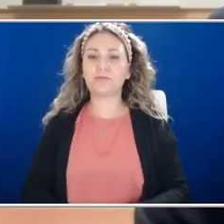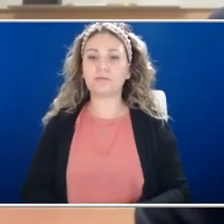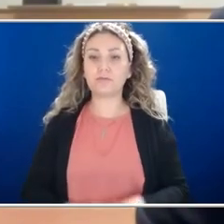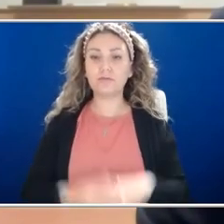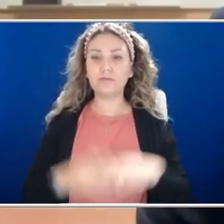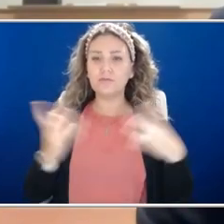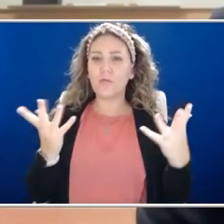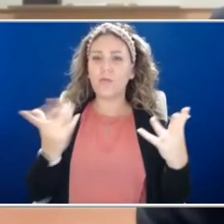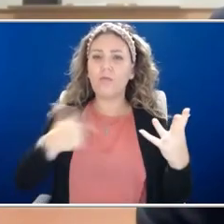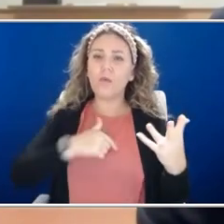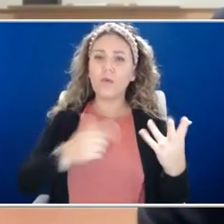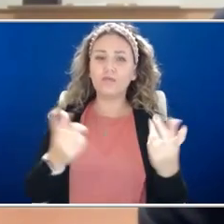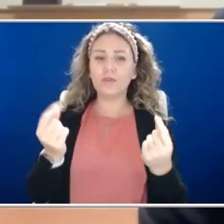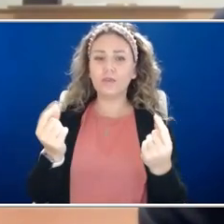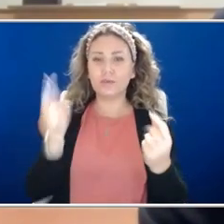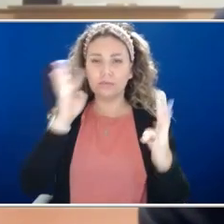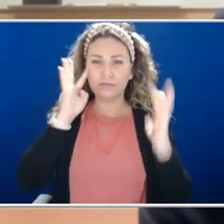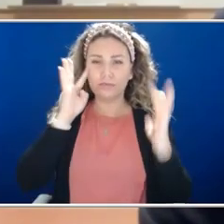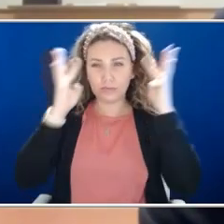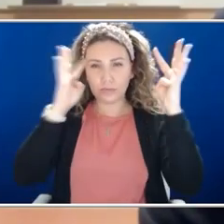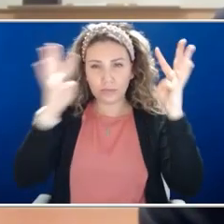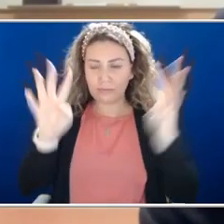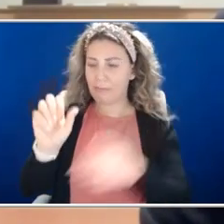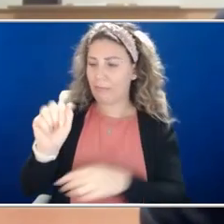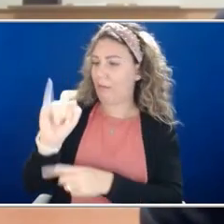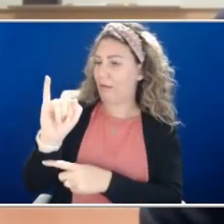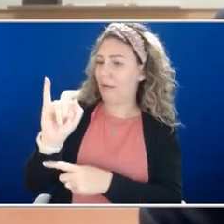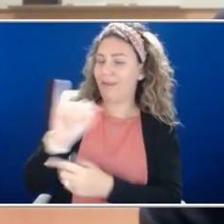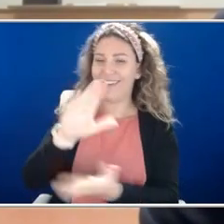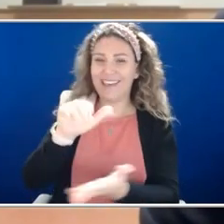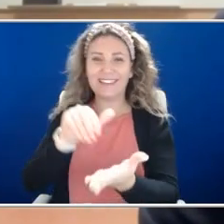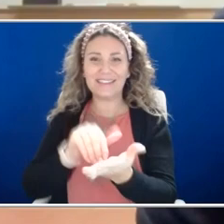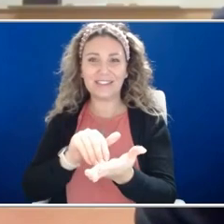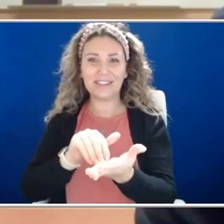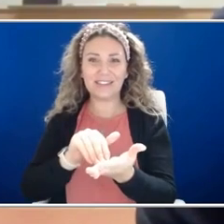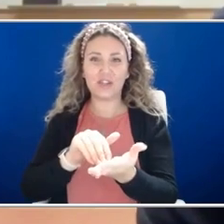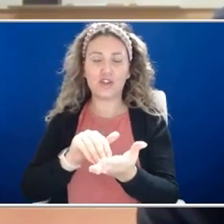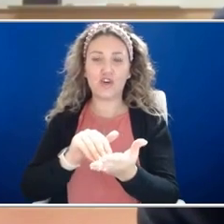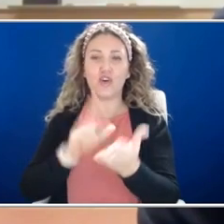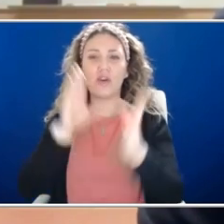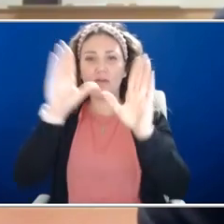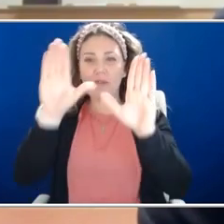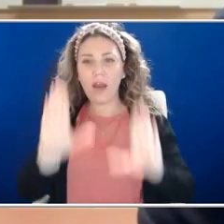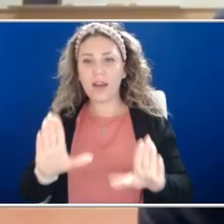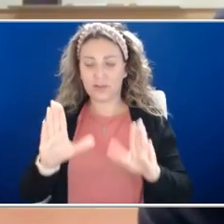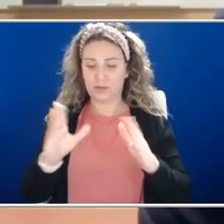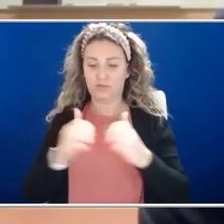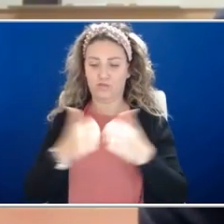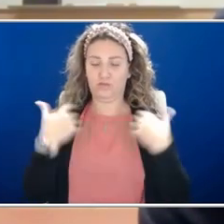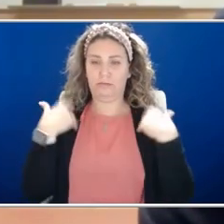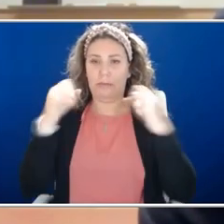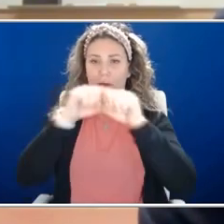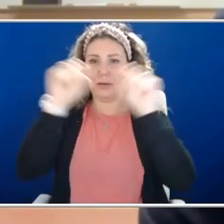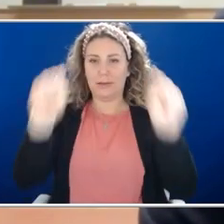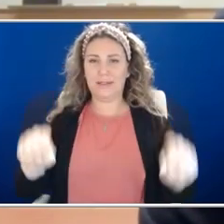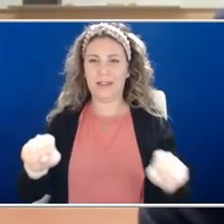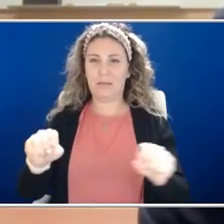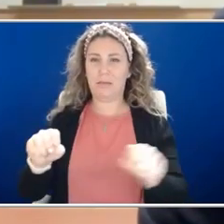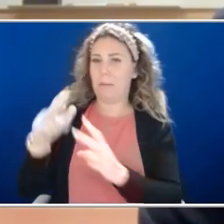doing is we created what's called a AI Center of Excellence for the health system. And we partnered with a group out